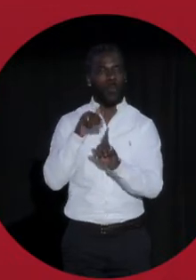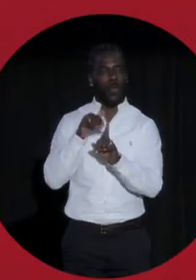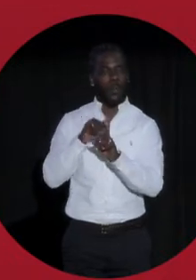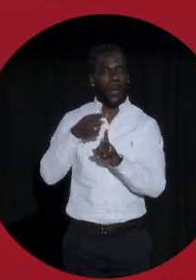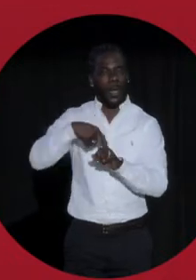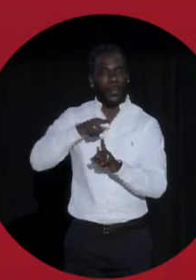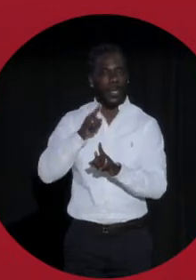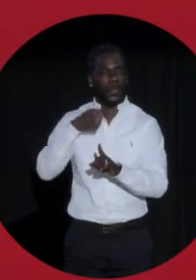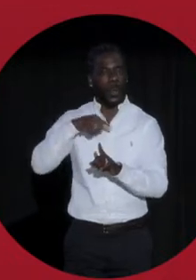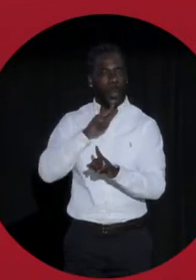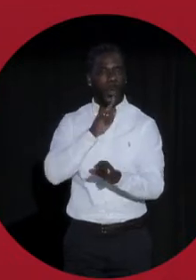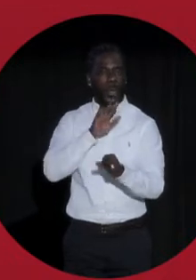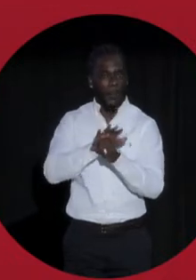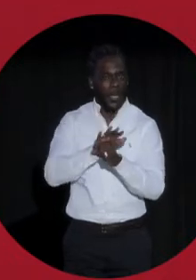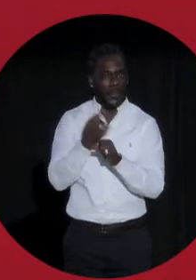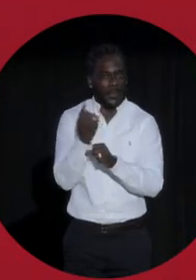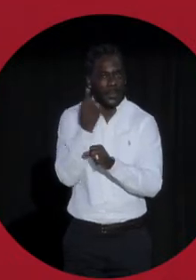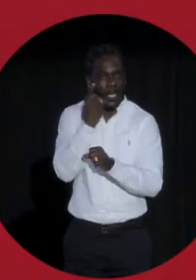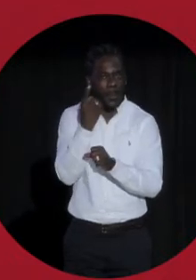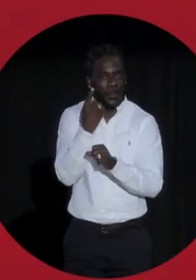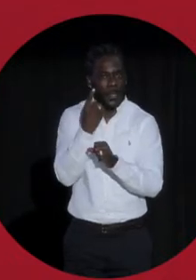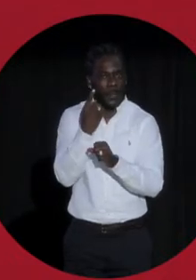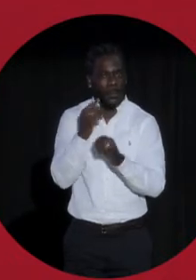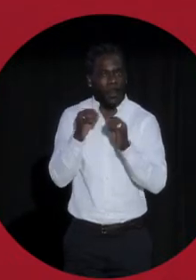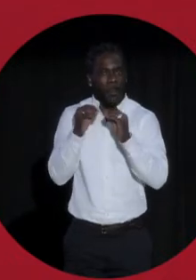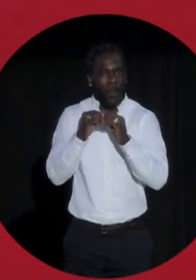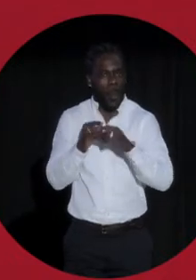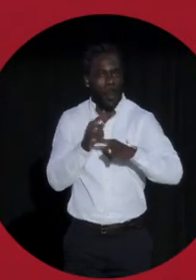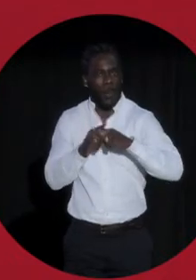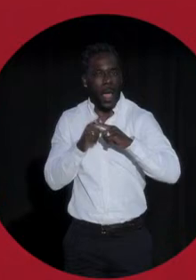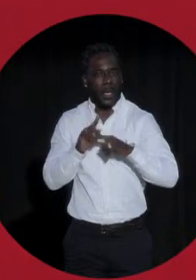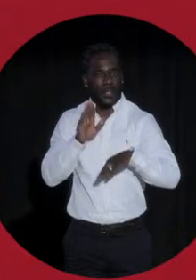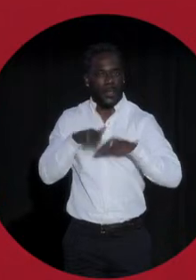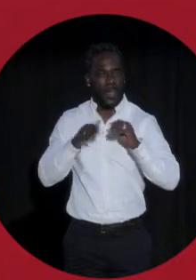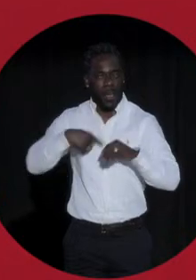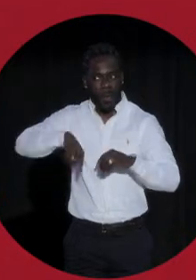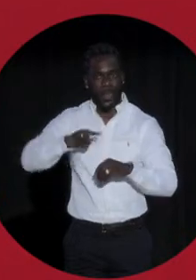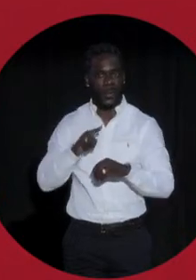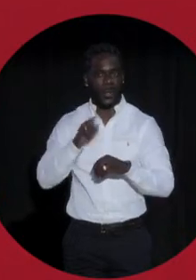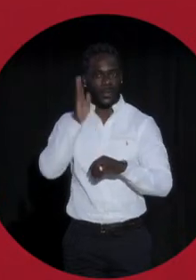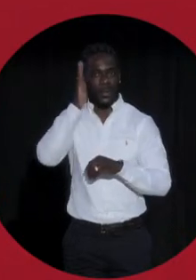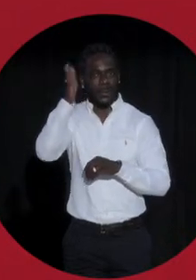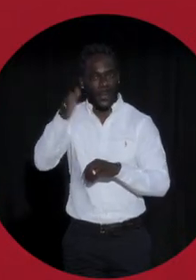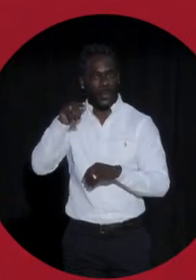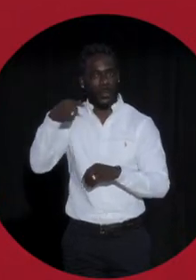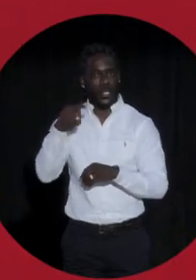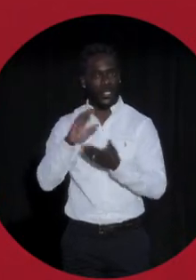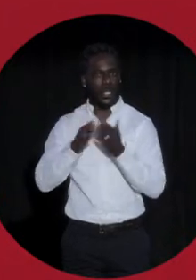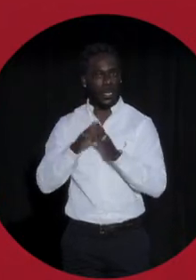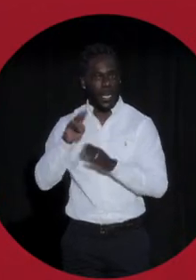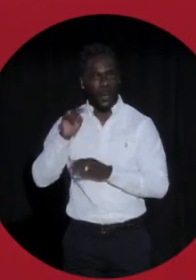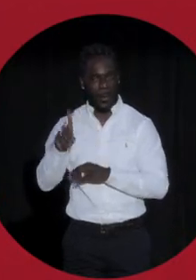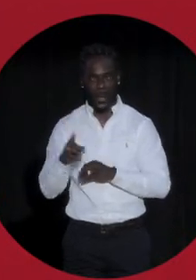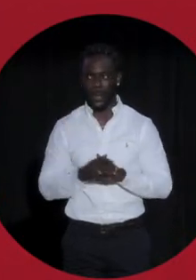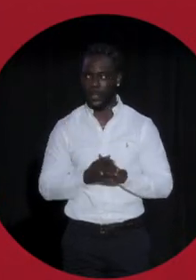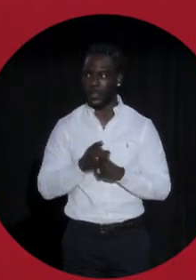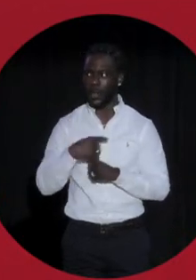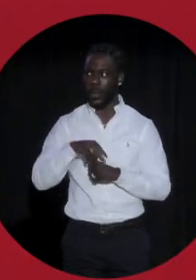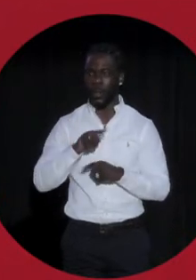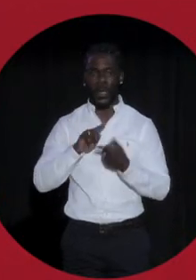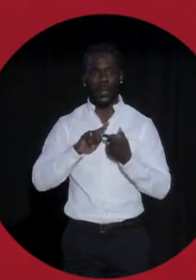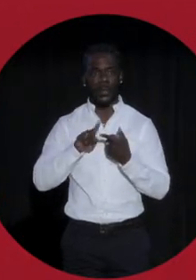that we are committed to something greater than all of us, the glorious future of Prince George's County, Maryland. When we,